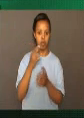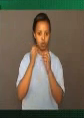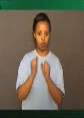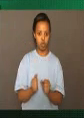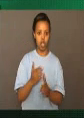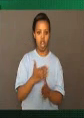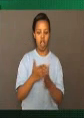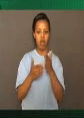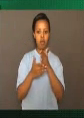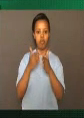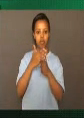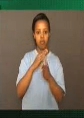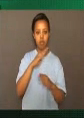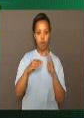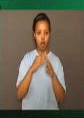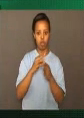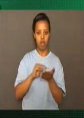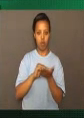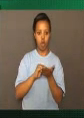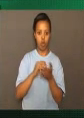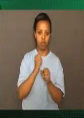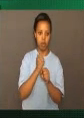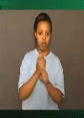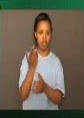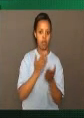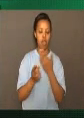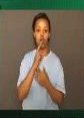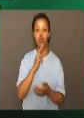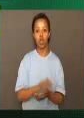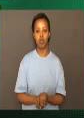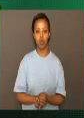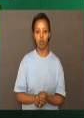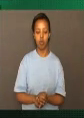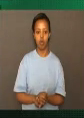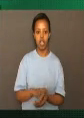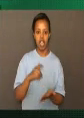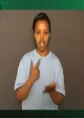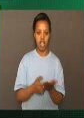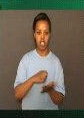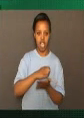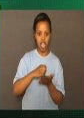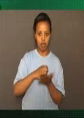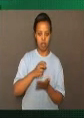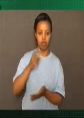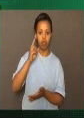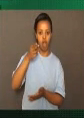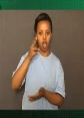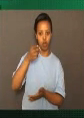build biological molecules. The elements are